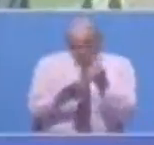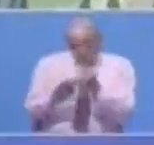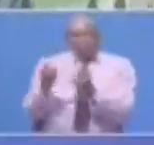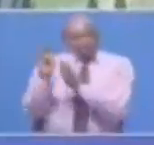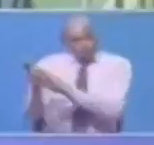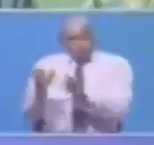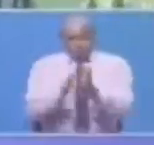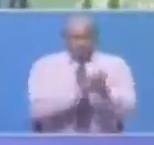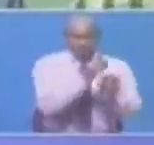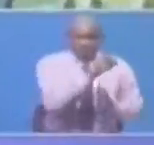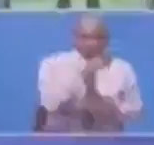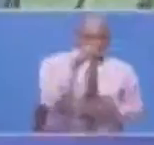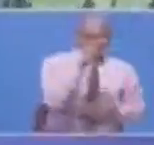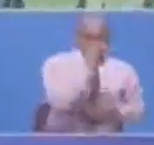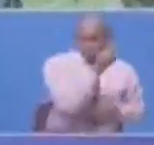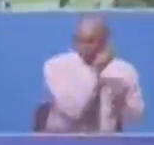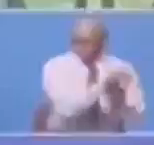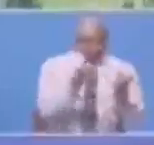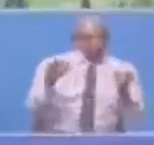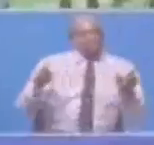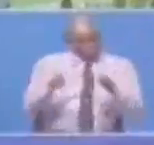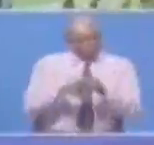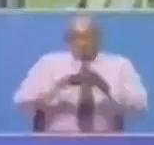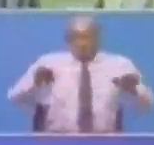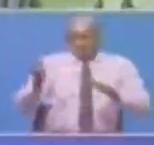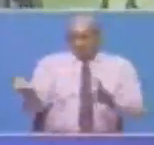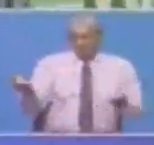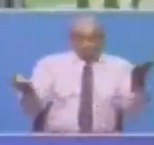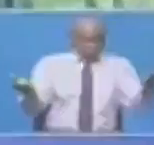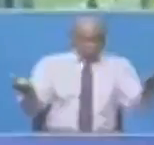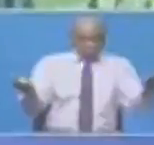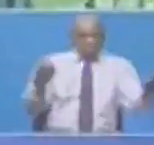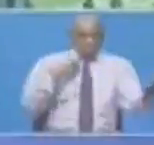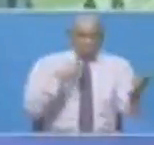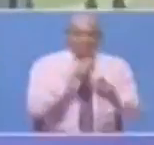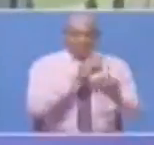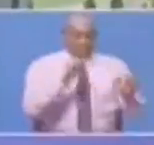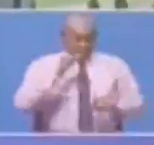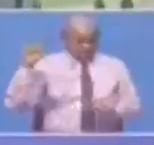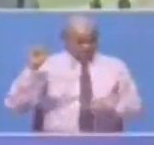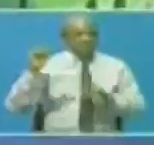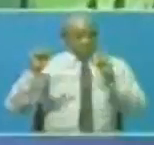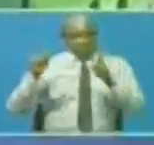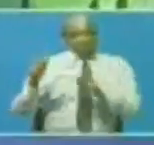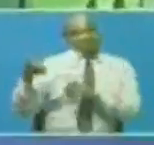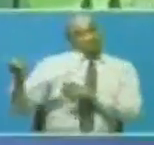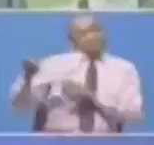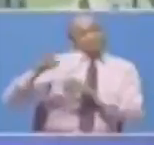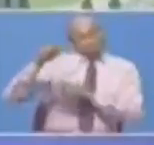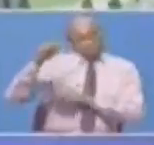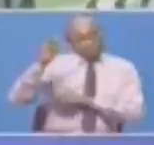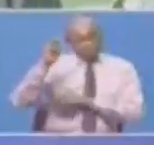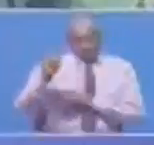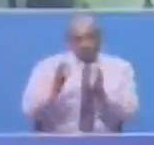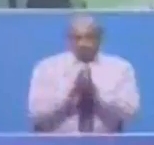and non-genetically modified maize on the same piece of land. The one on my right is a genetically modified maize, while